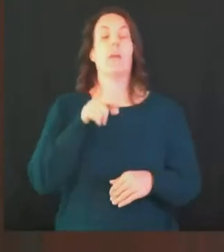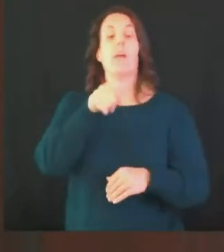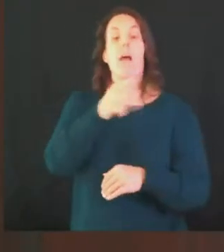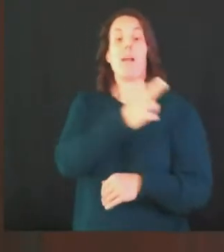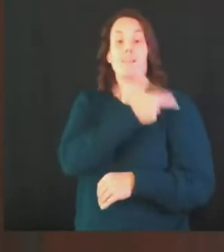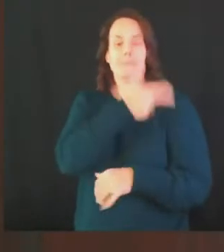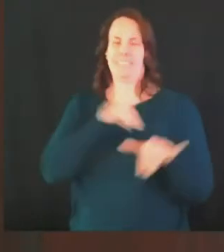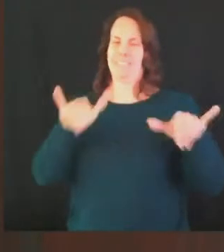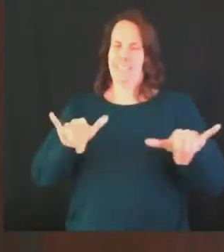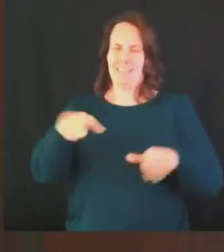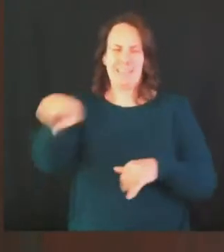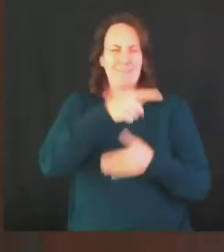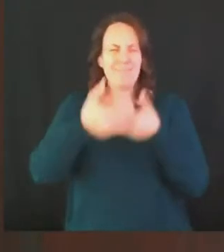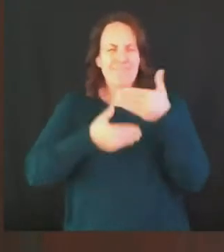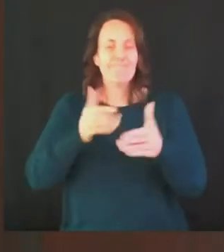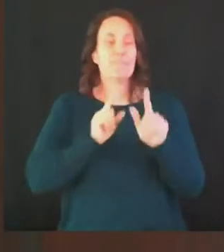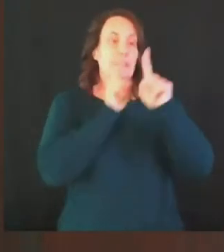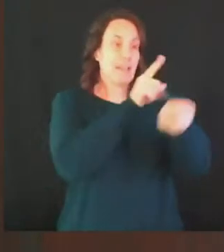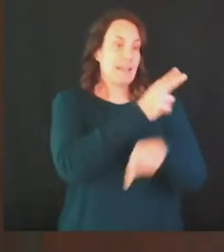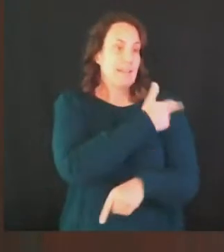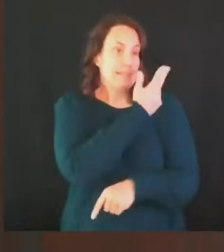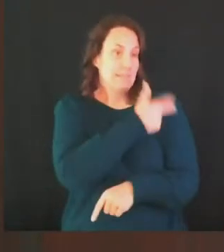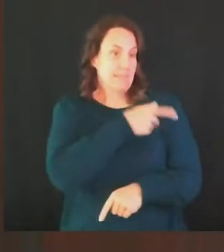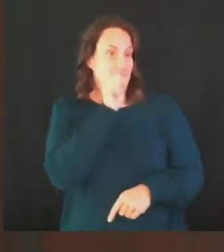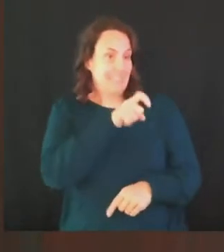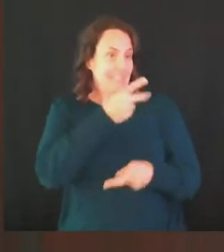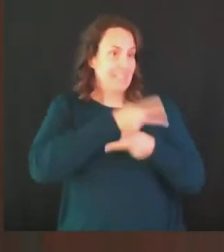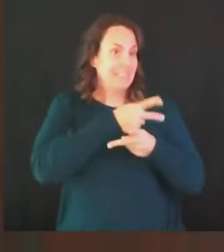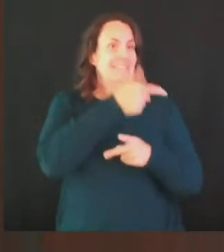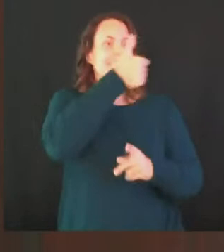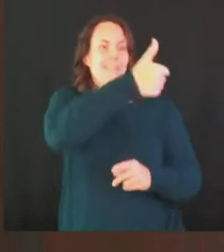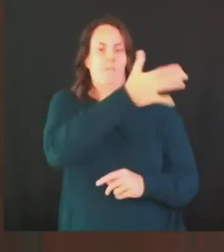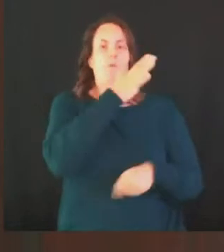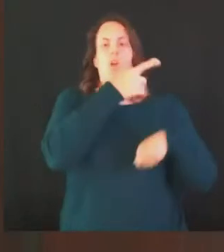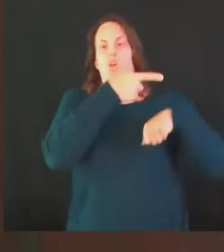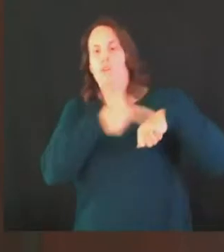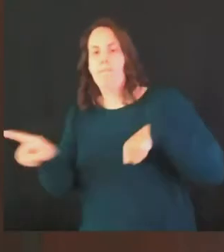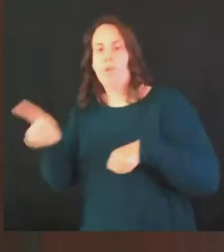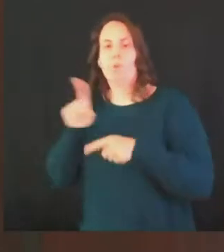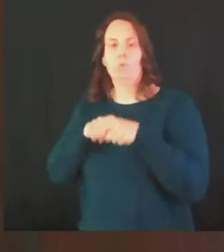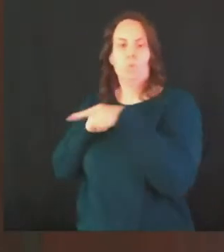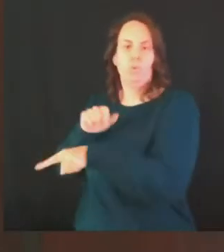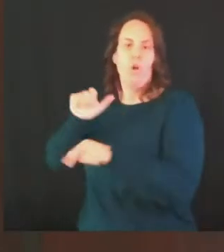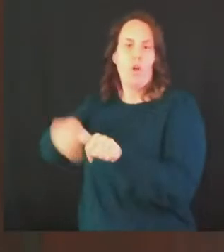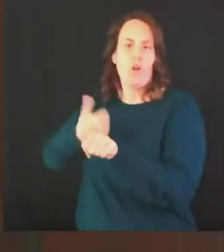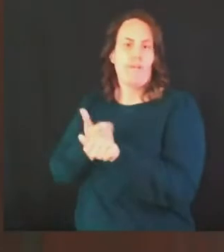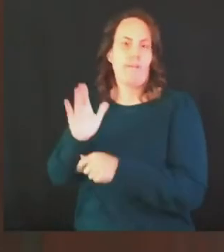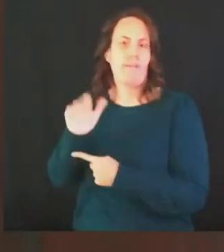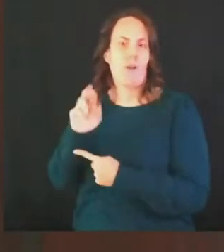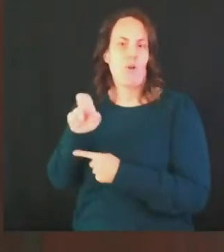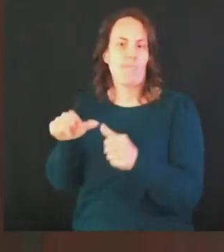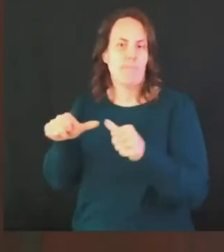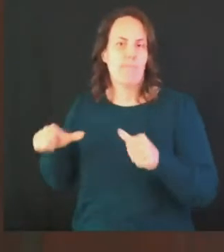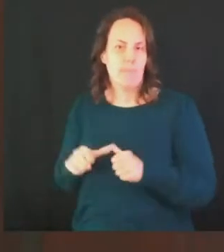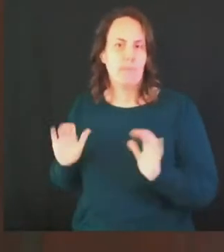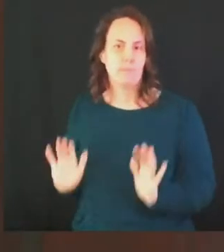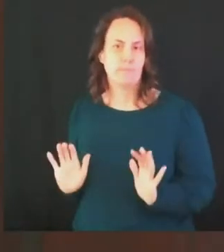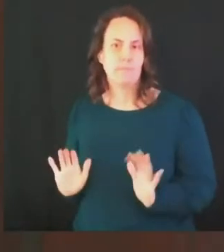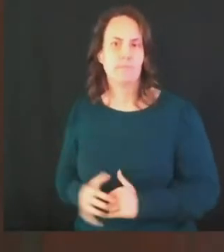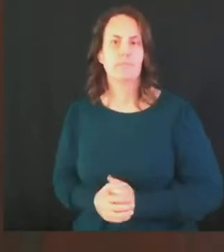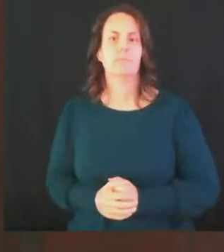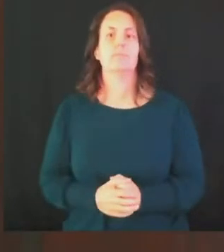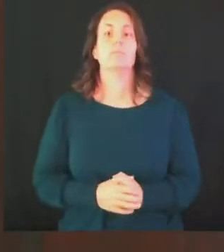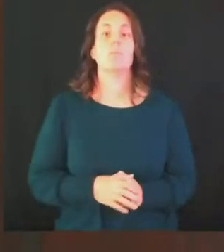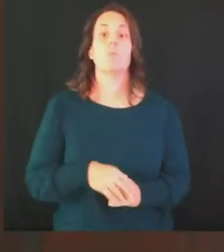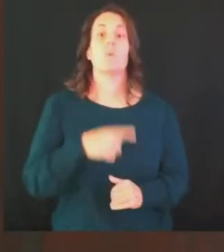are transitioning out of the hospitals and require less medical care. I want to recognize the